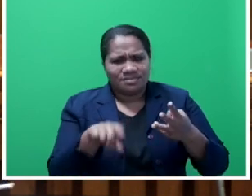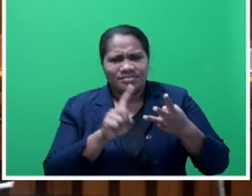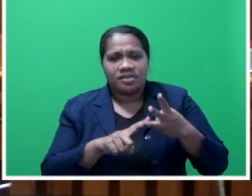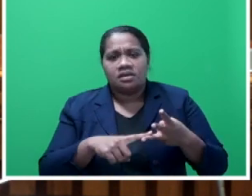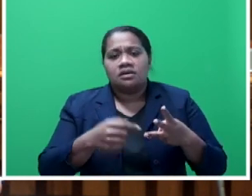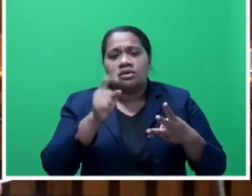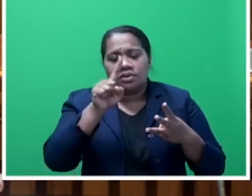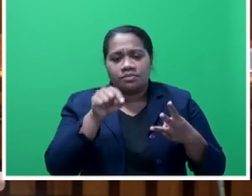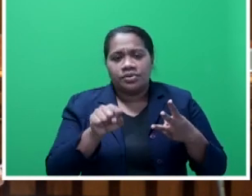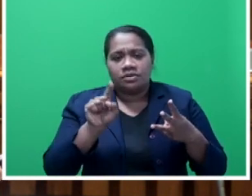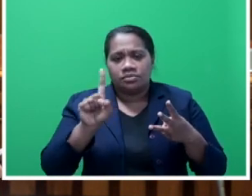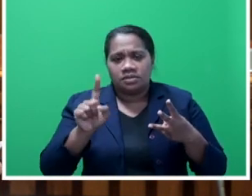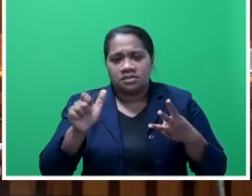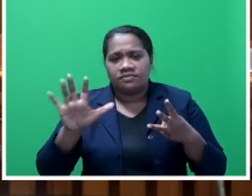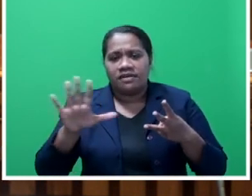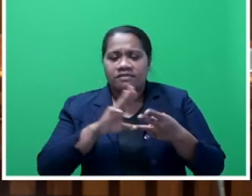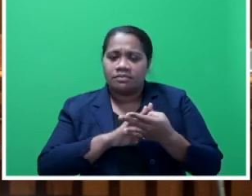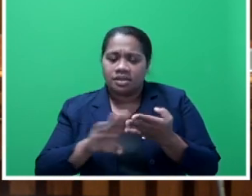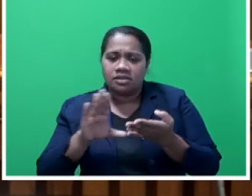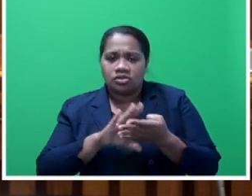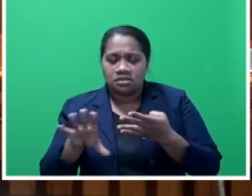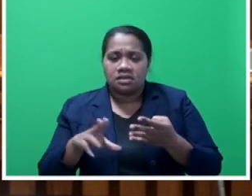$1.165 million. Fiji Sugar Corporation,